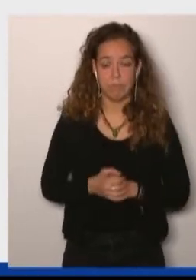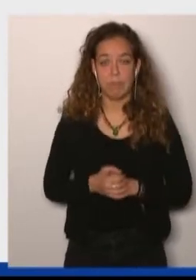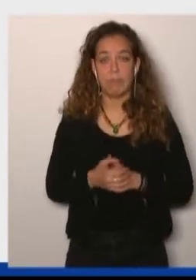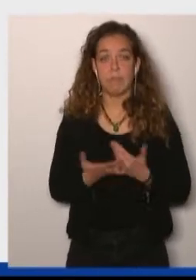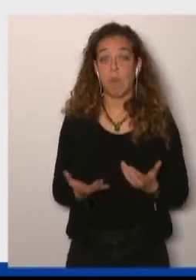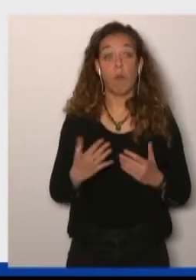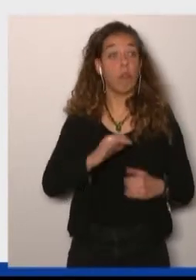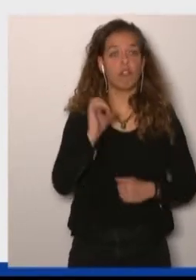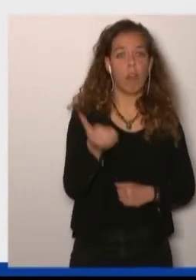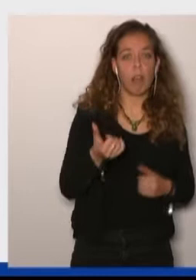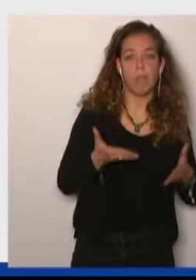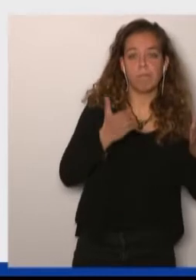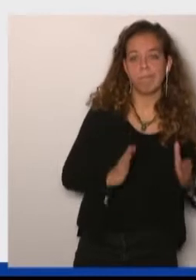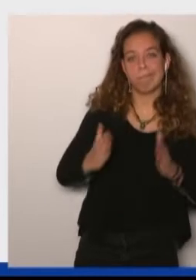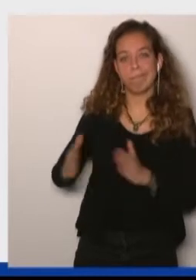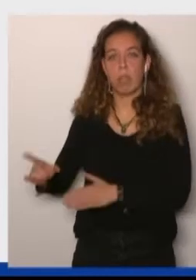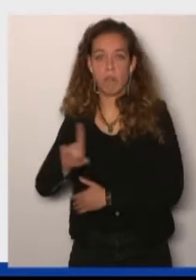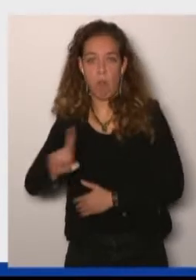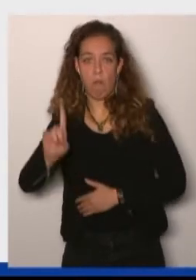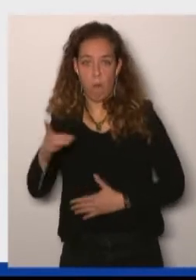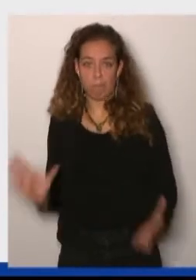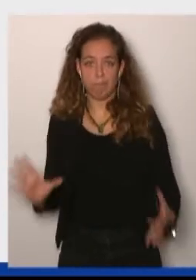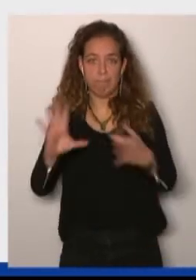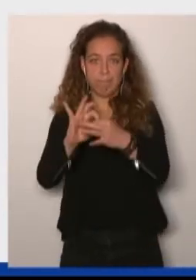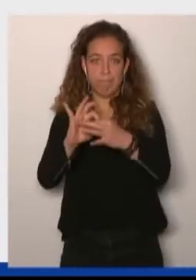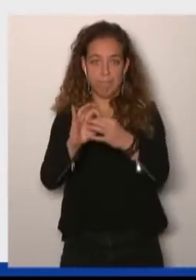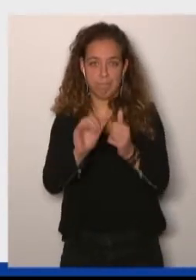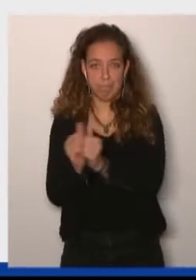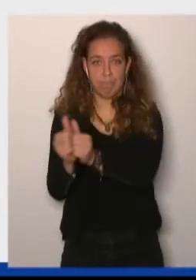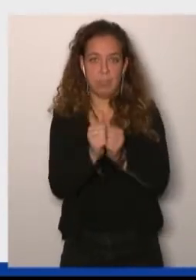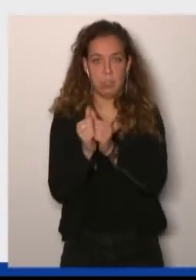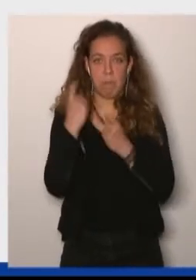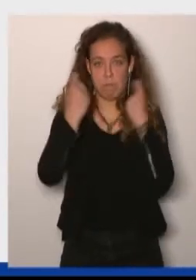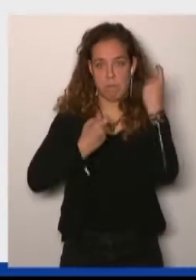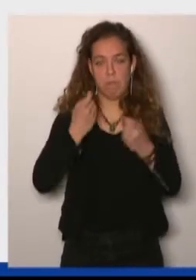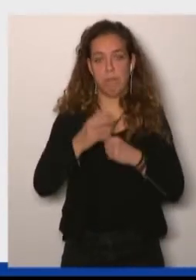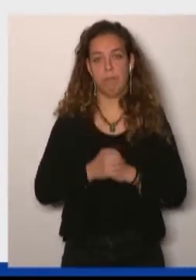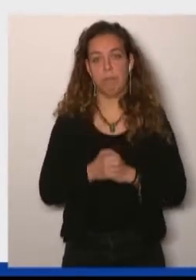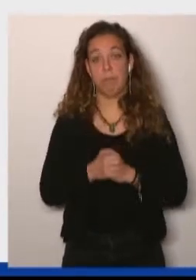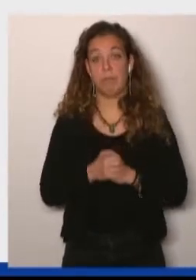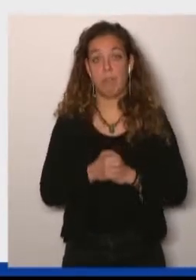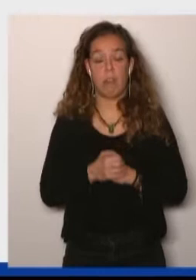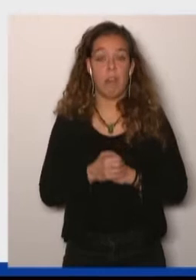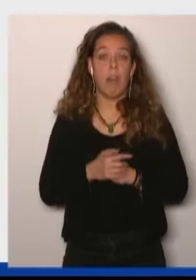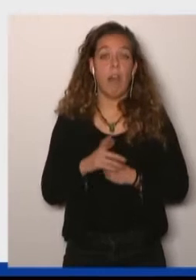same time, we as regulators are not able to prioritize, and that is